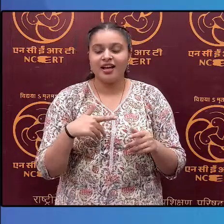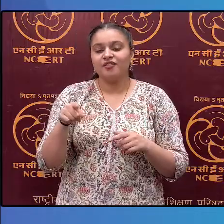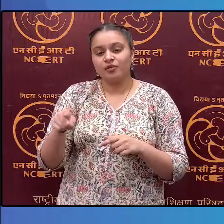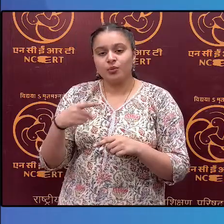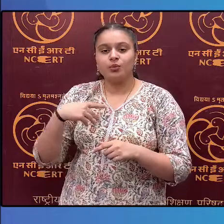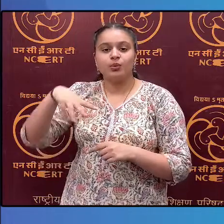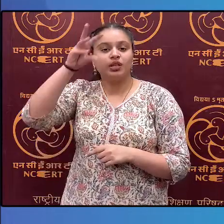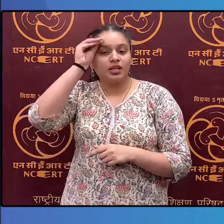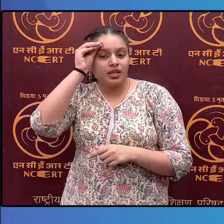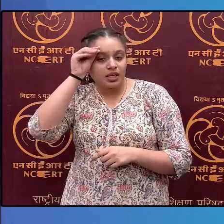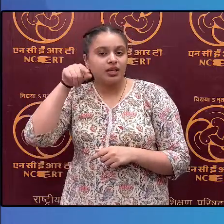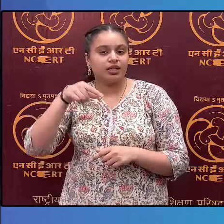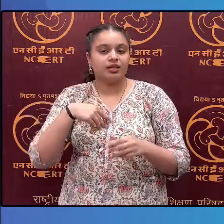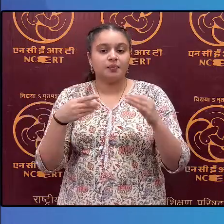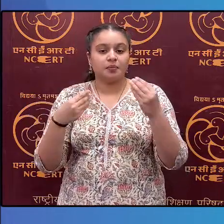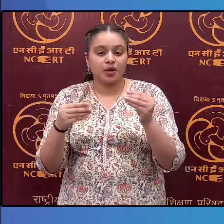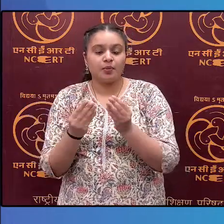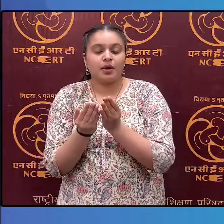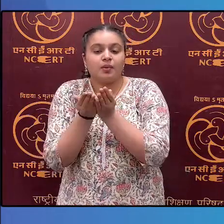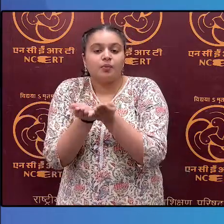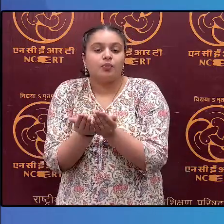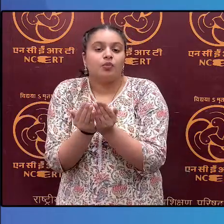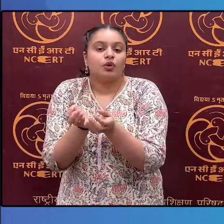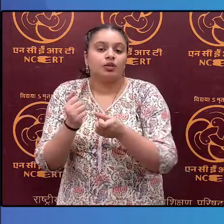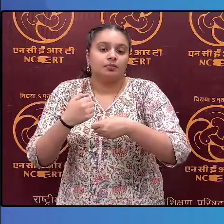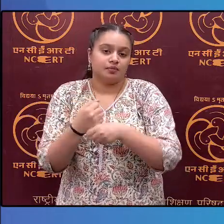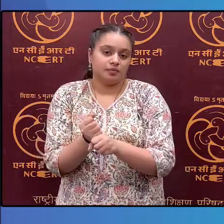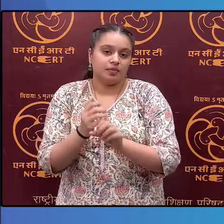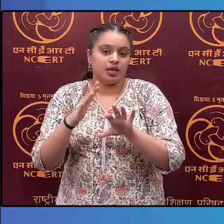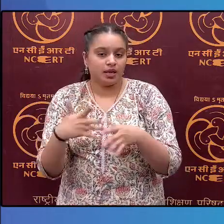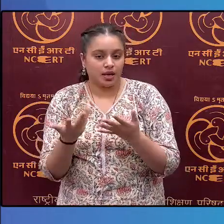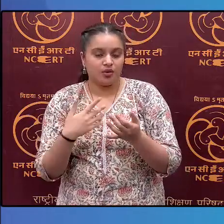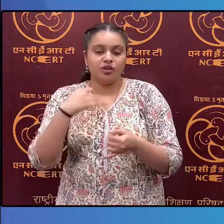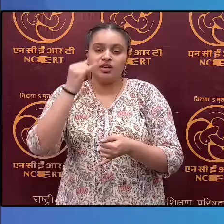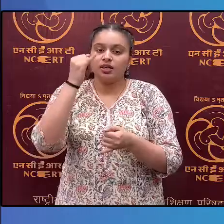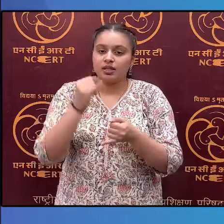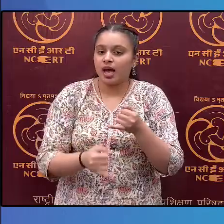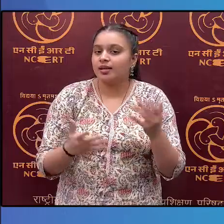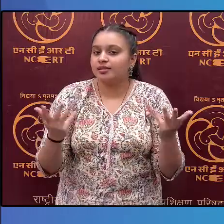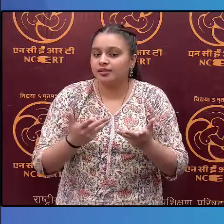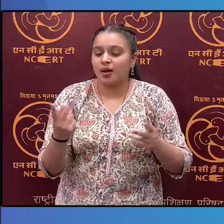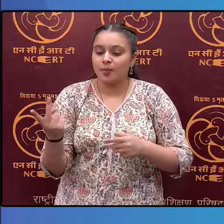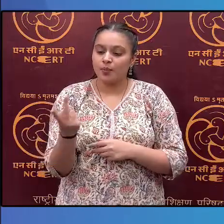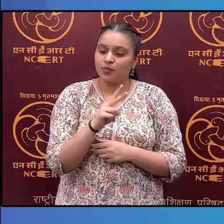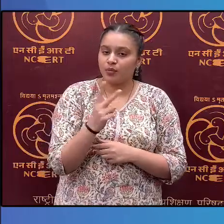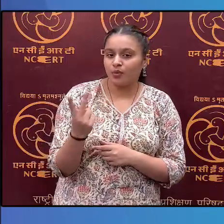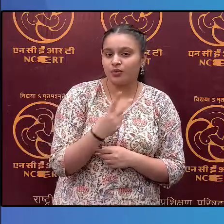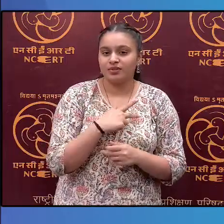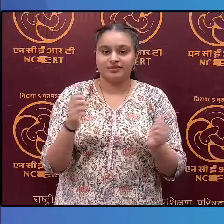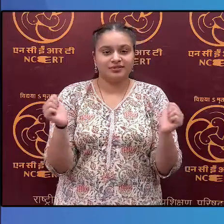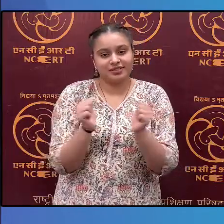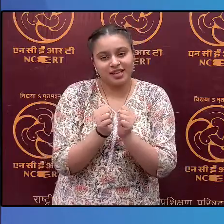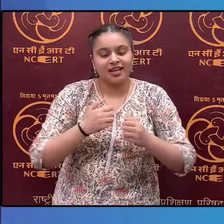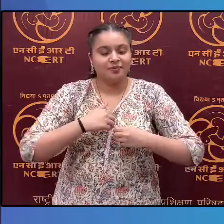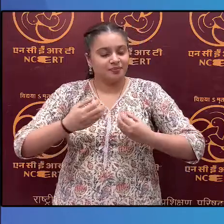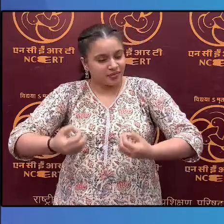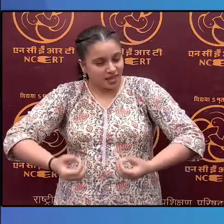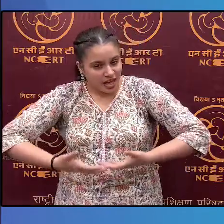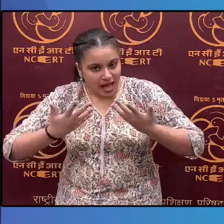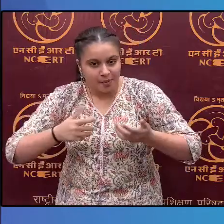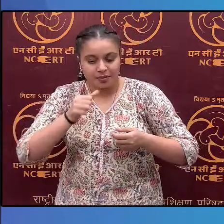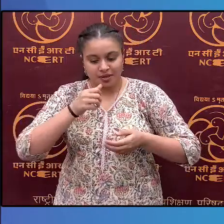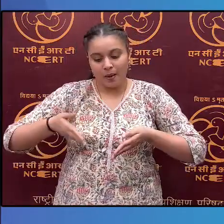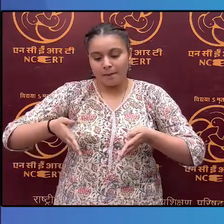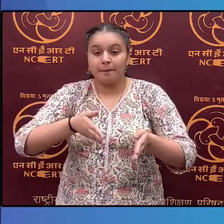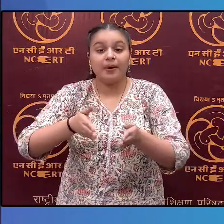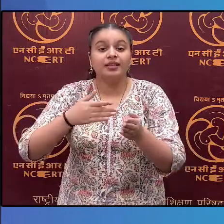learned to how to make a paper boat, and then at the end they both happily put the boats in the stream and they